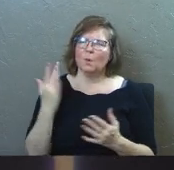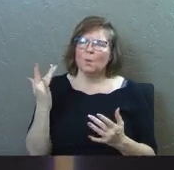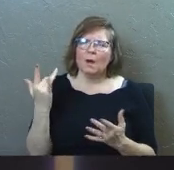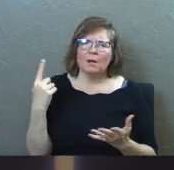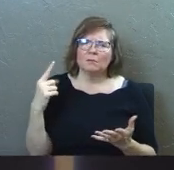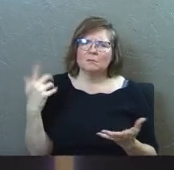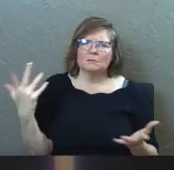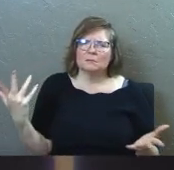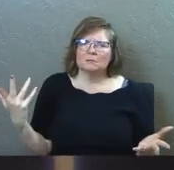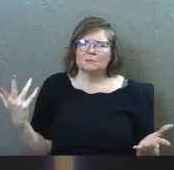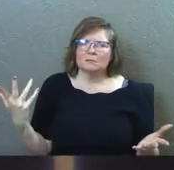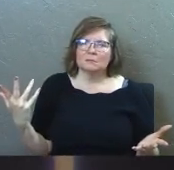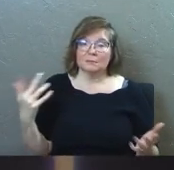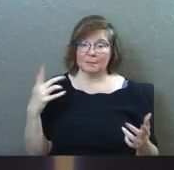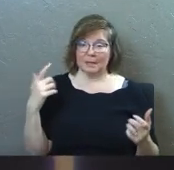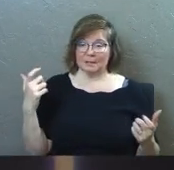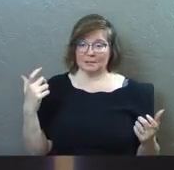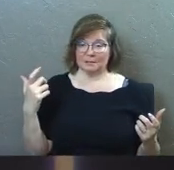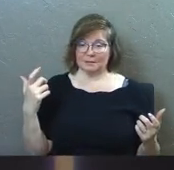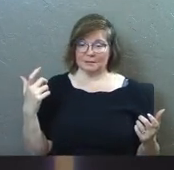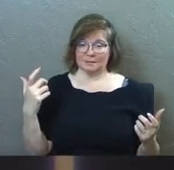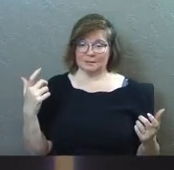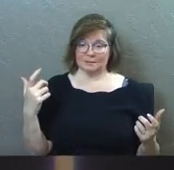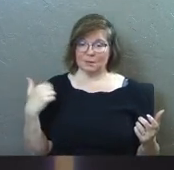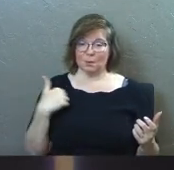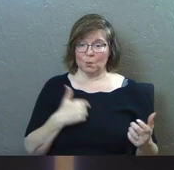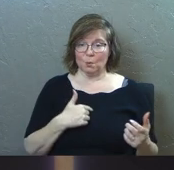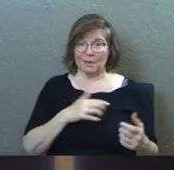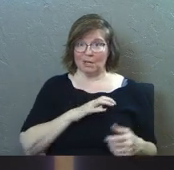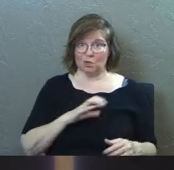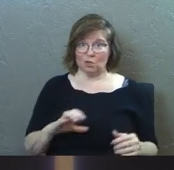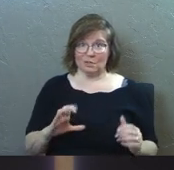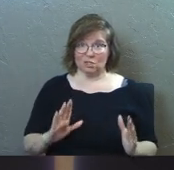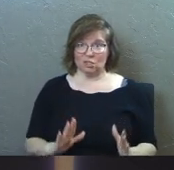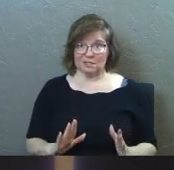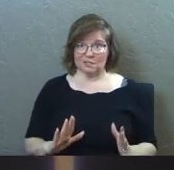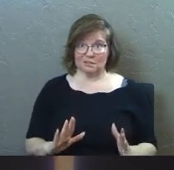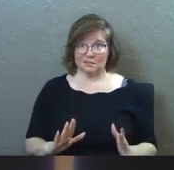Why? Because we Christians,